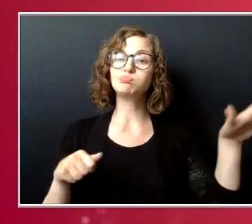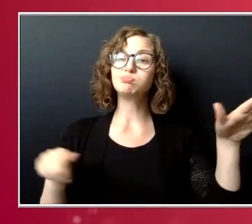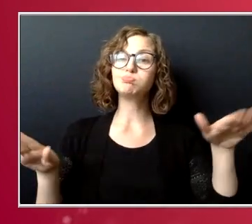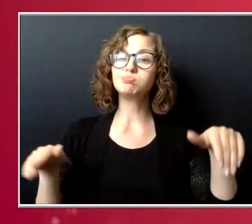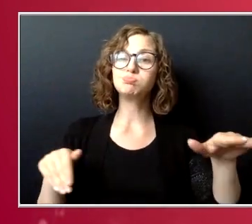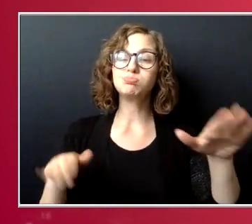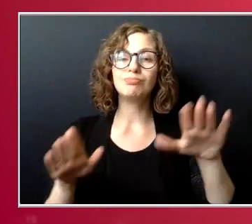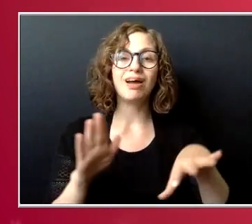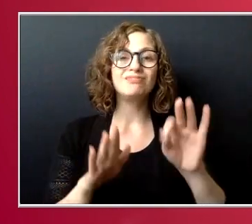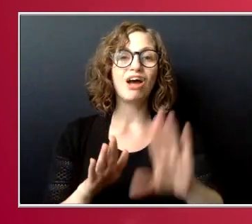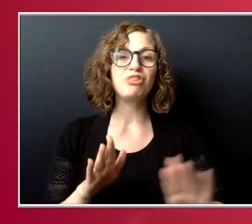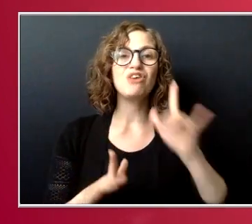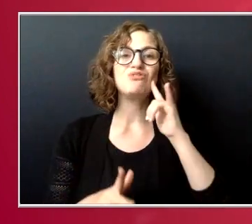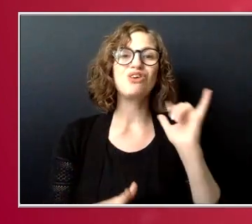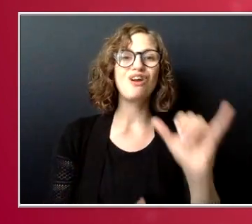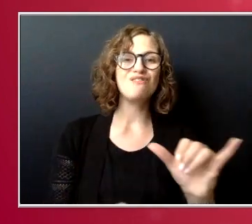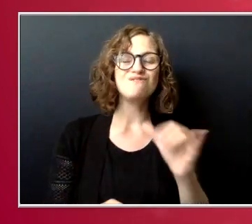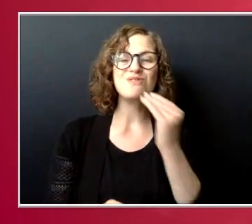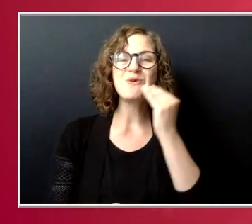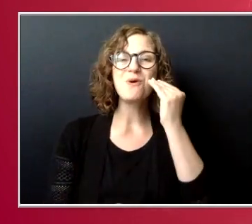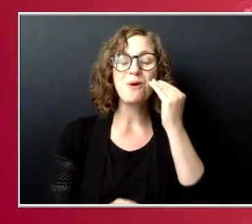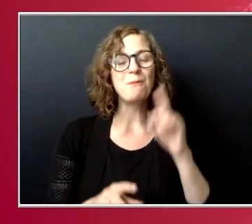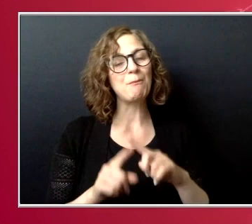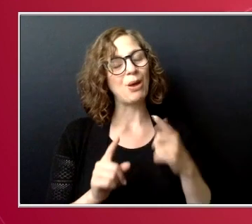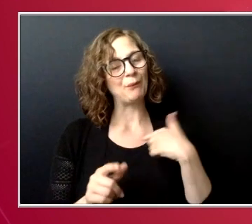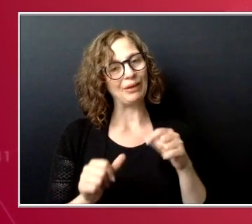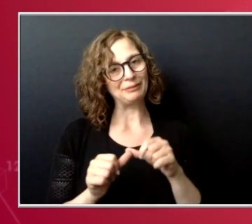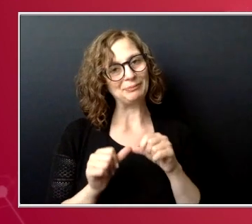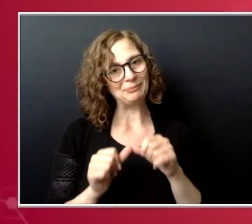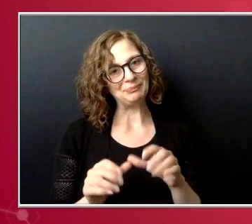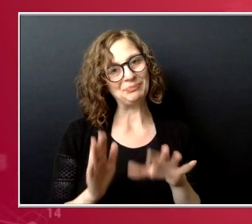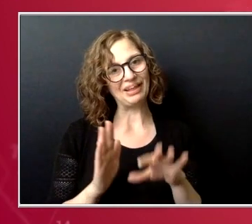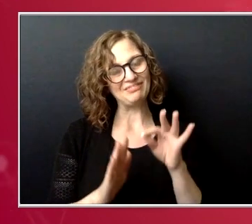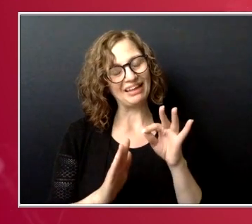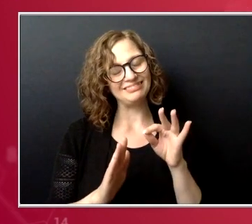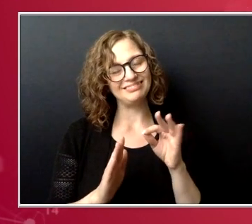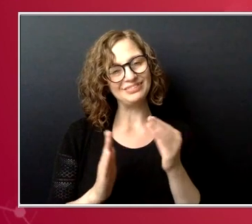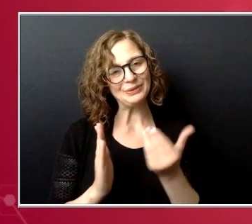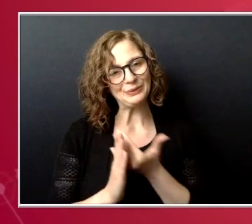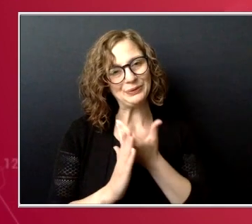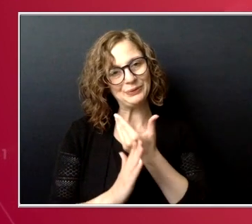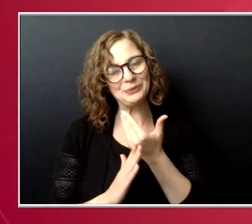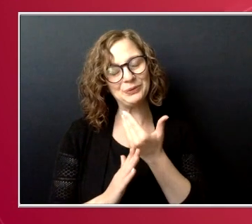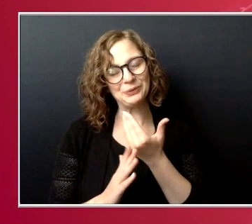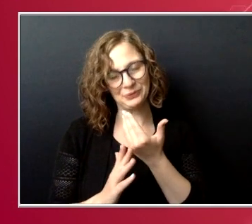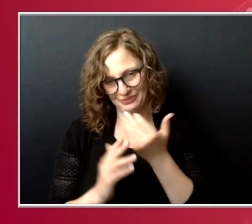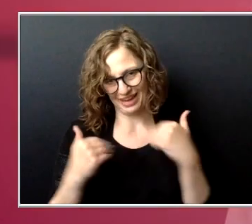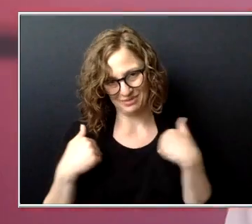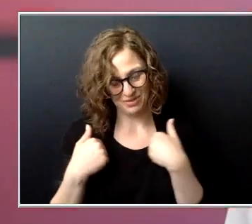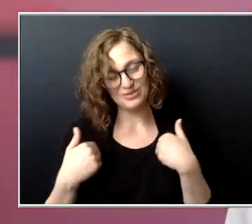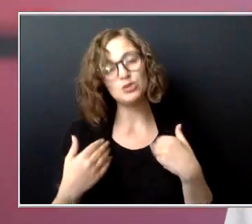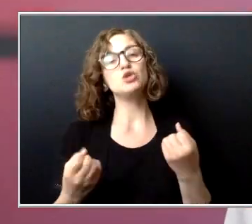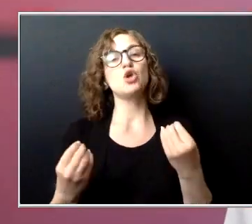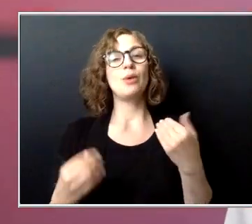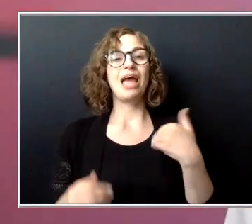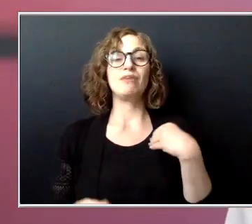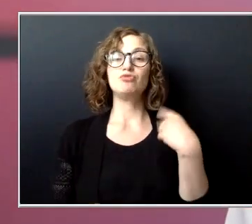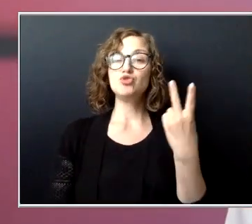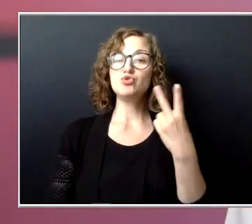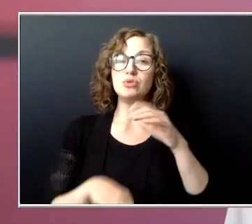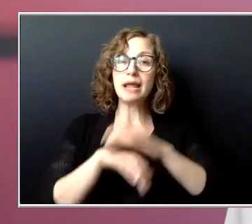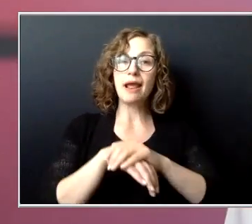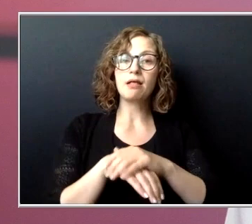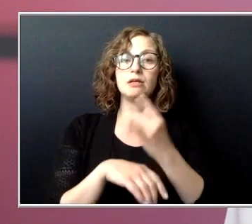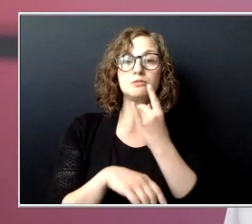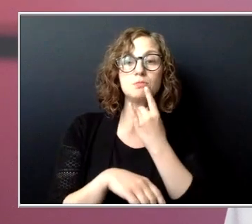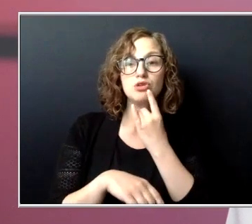mean that we don't continue to find new animals for our own home. So we continue to have the 2 English bulldogs. My Pomsky, who had her makeover